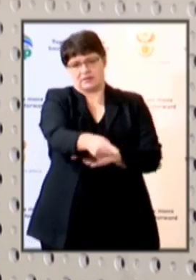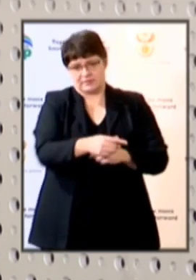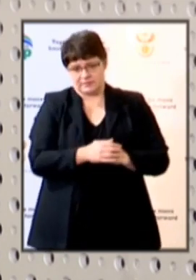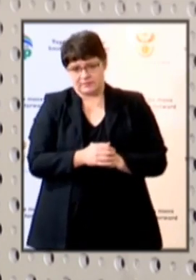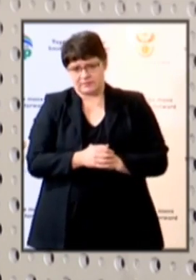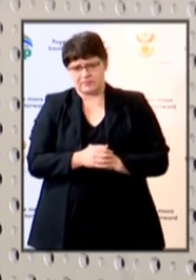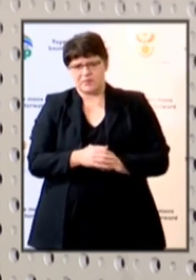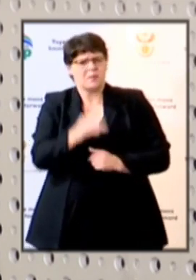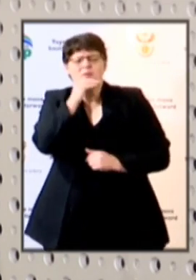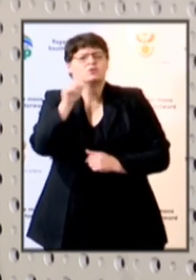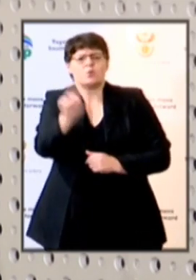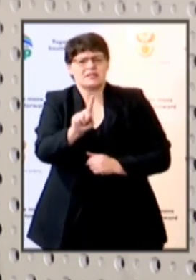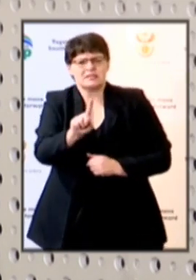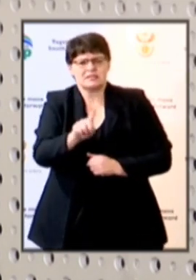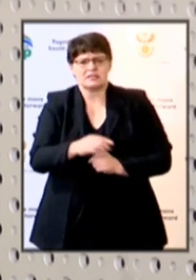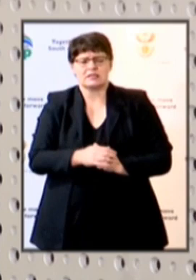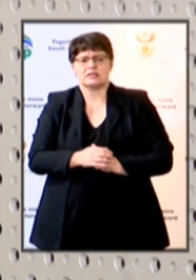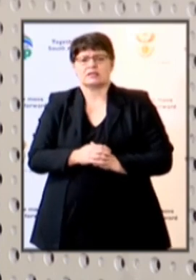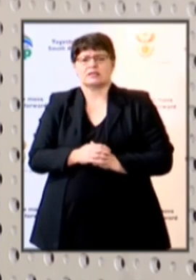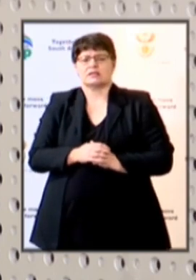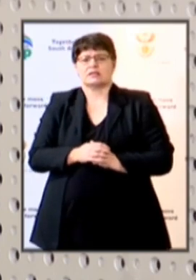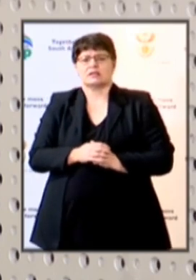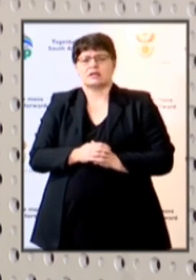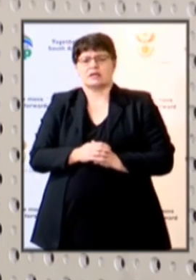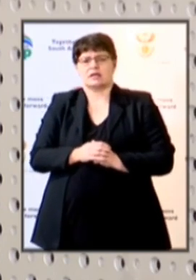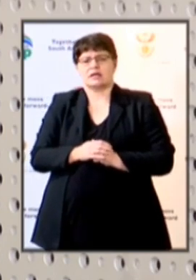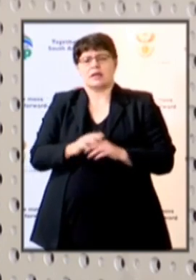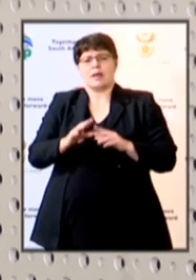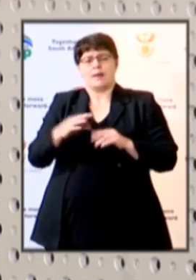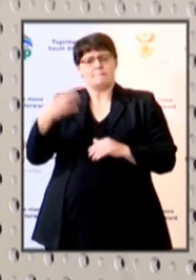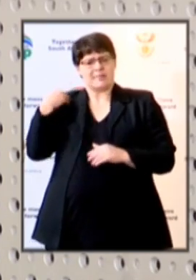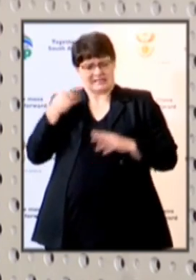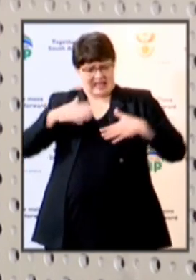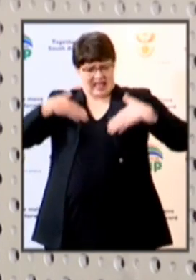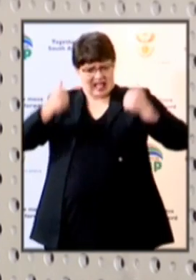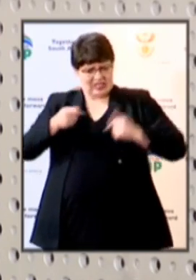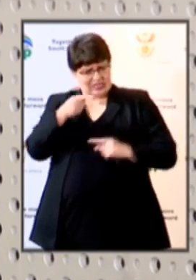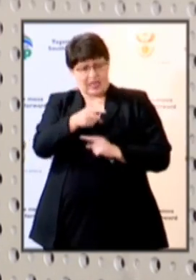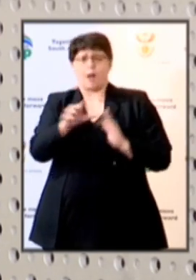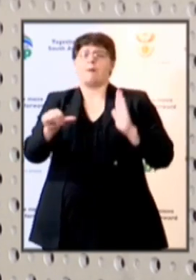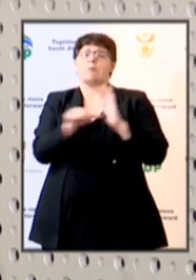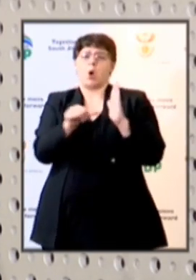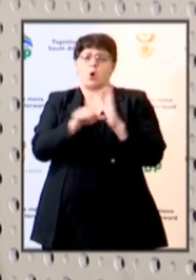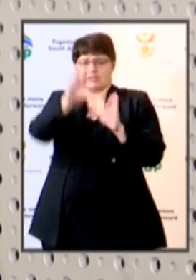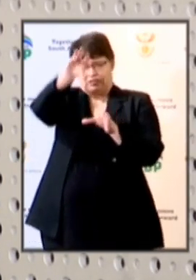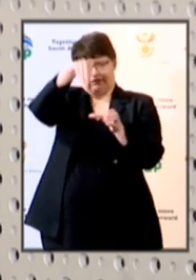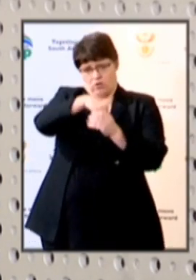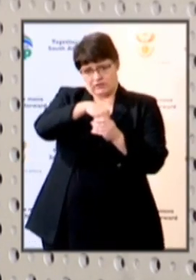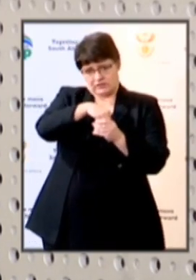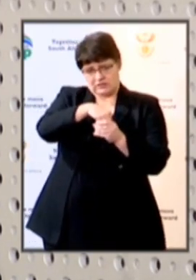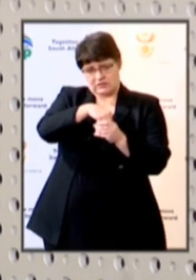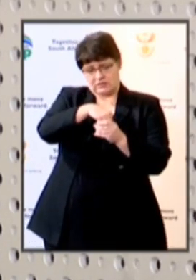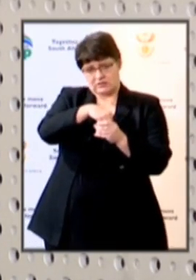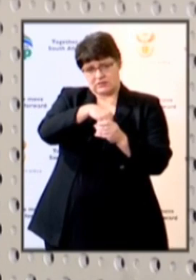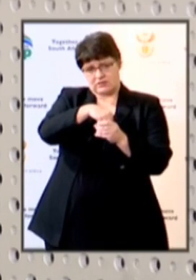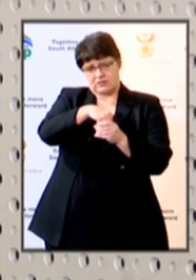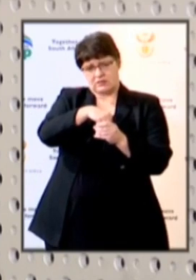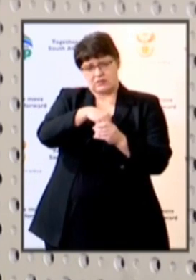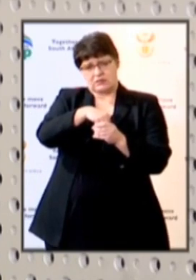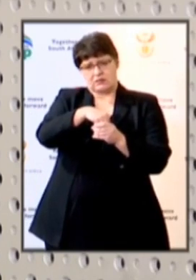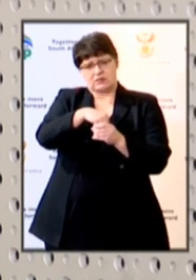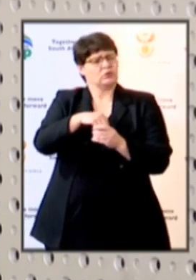Health, Minister Zweli Mkhize, will be playing a key role to ensure that we have the